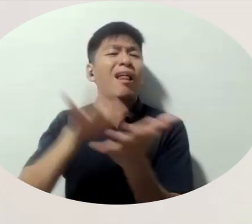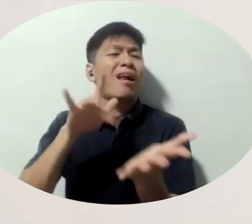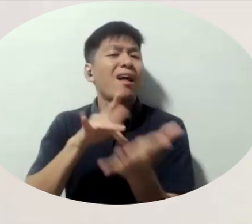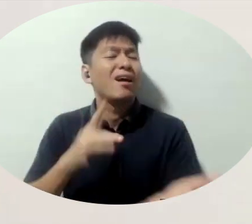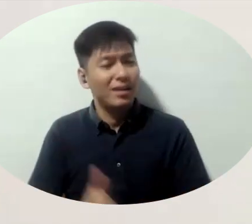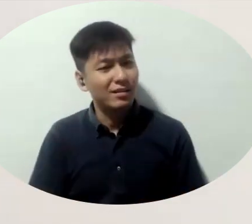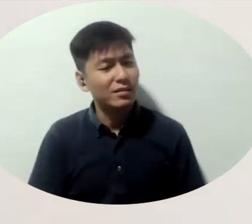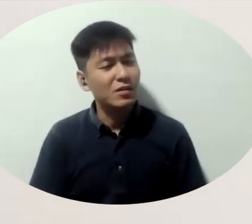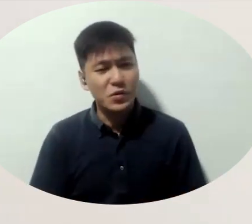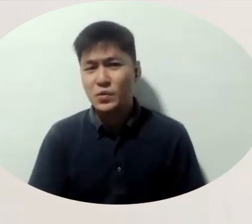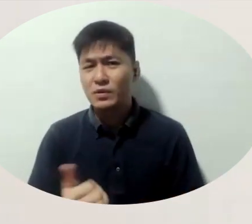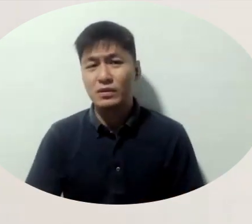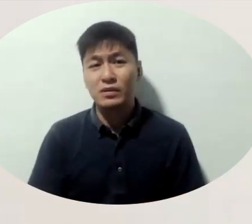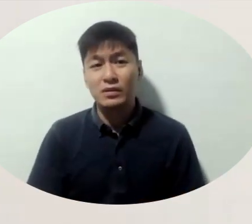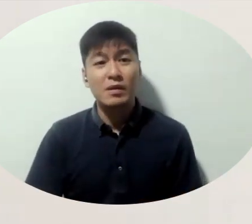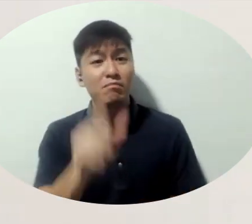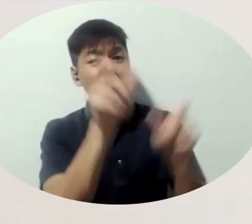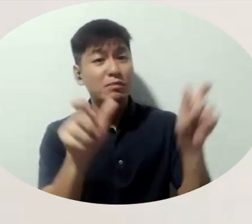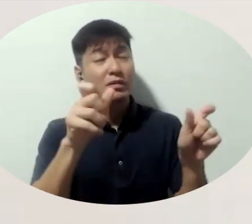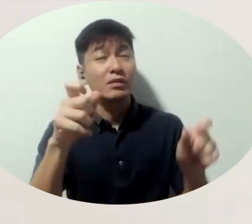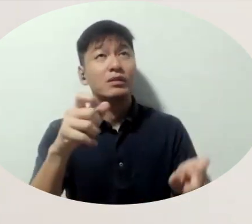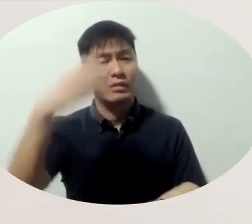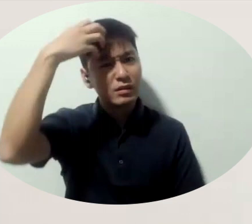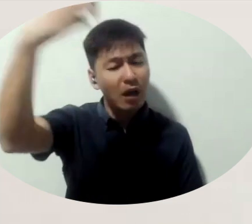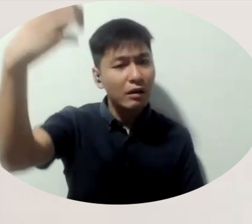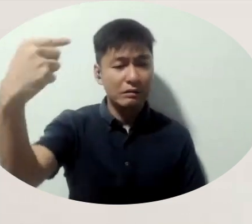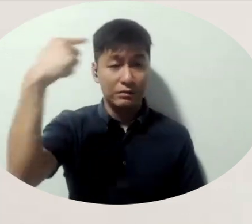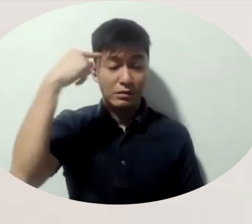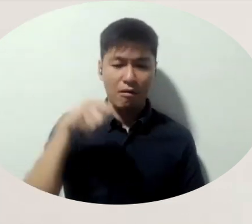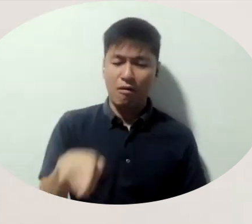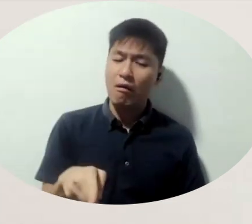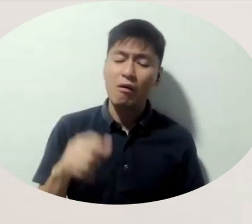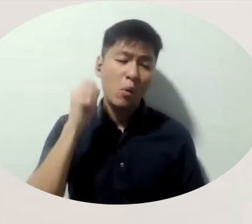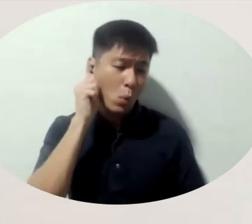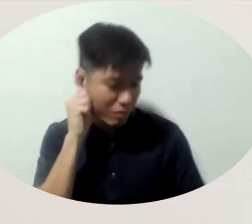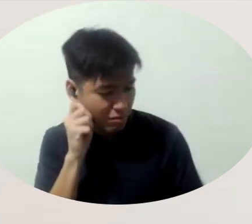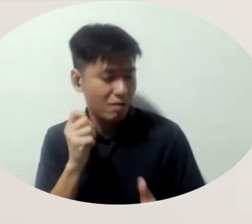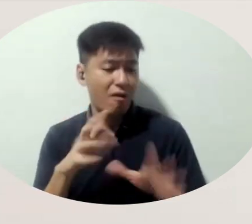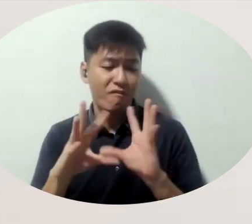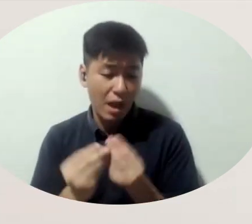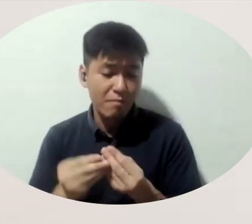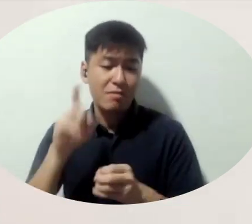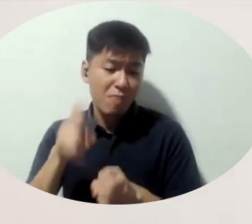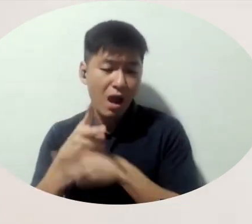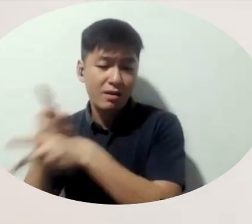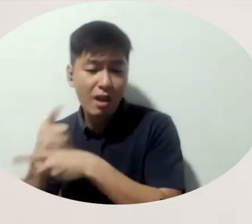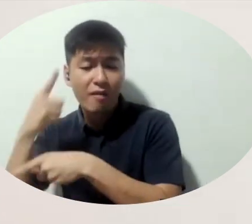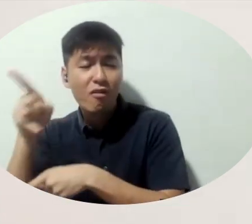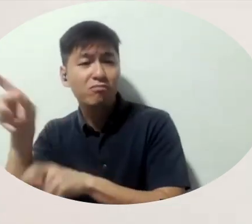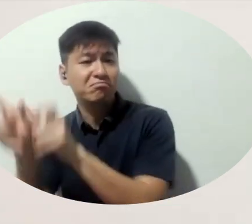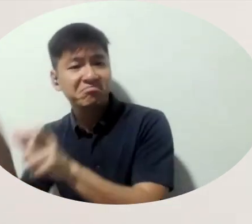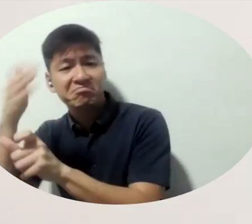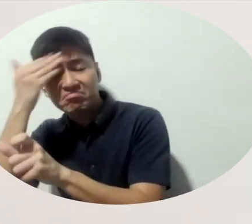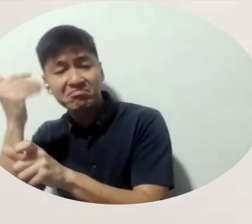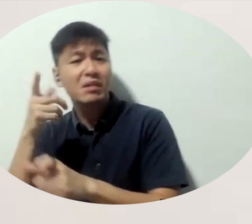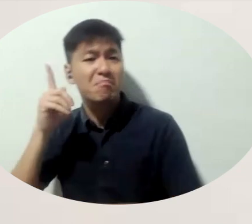thinking on the part of people in authority who should be making these policies and programs that ensure that these